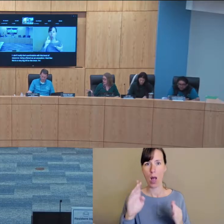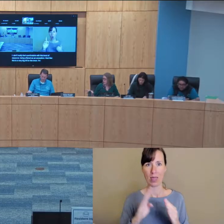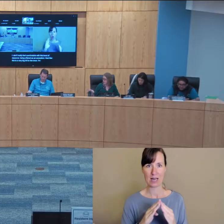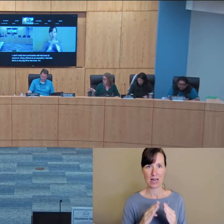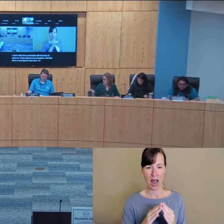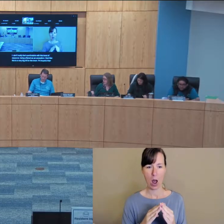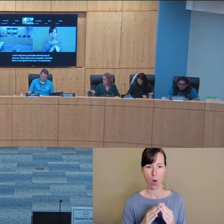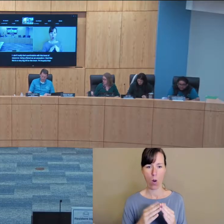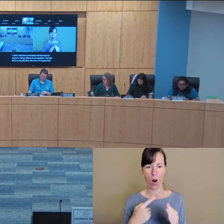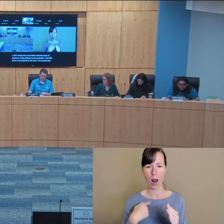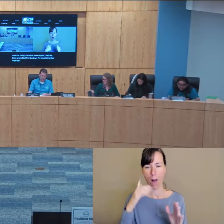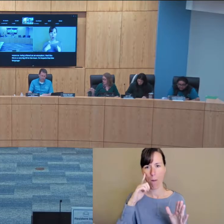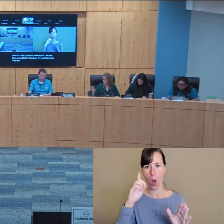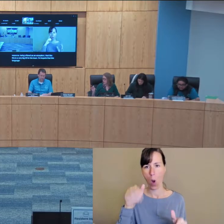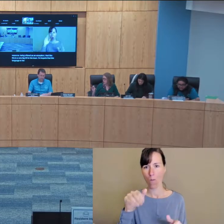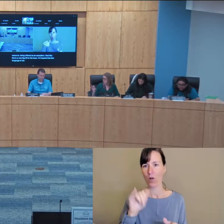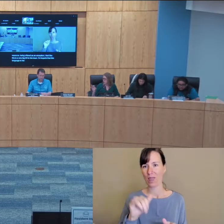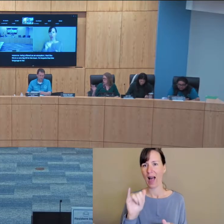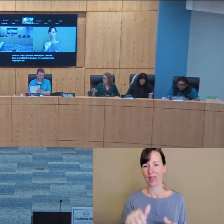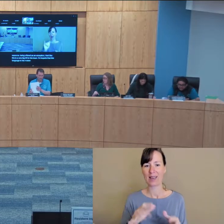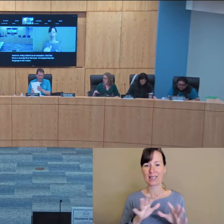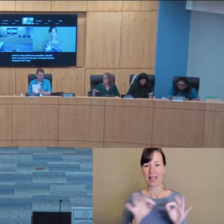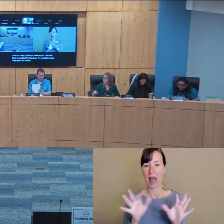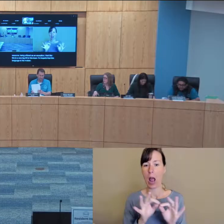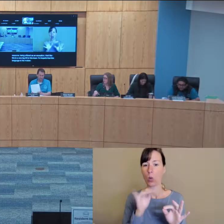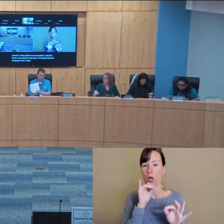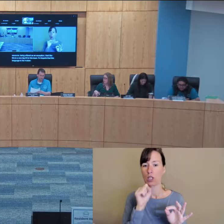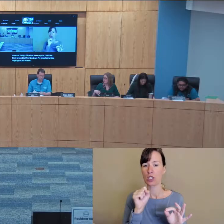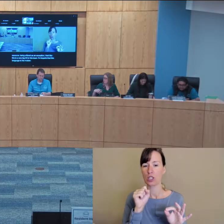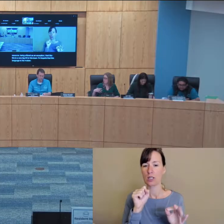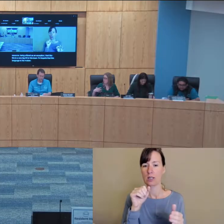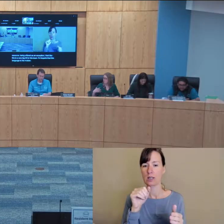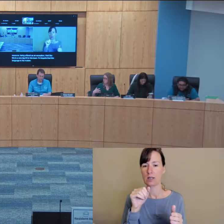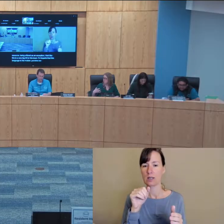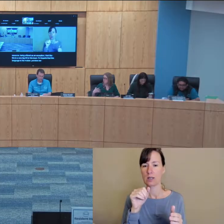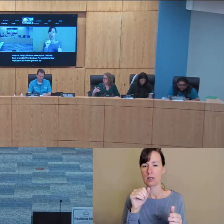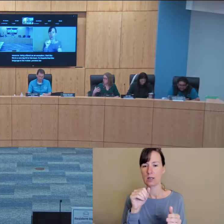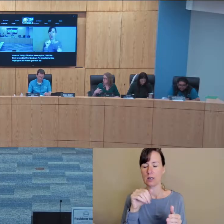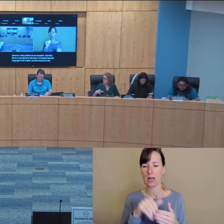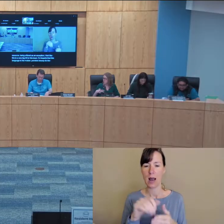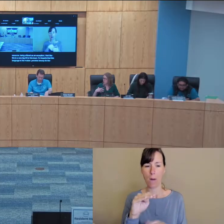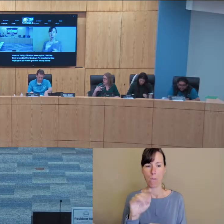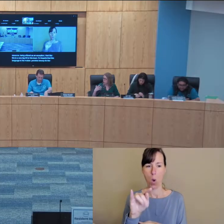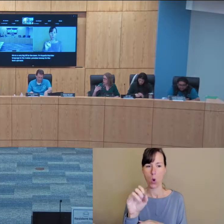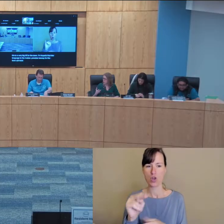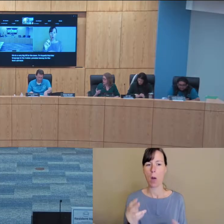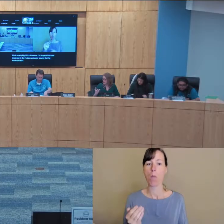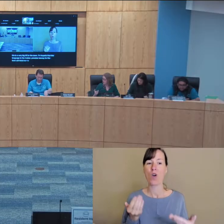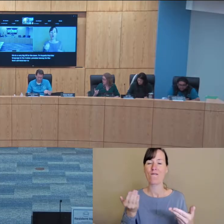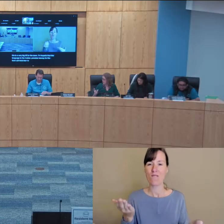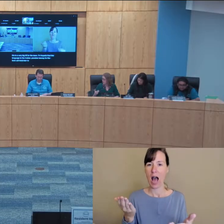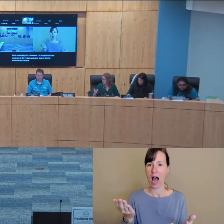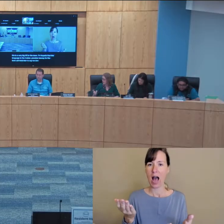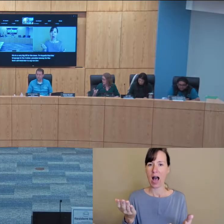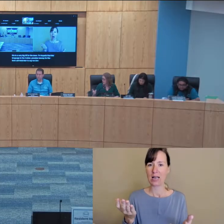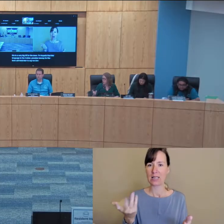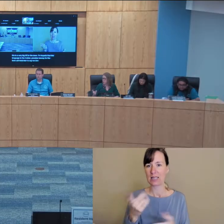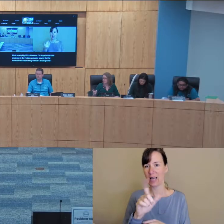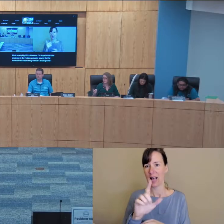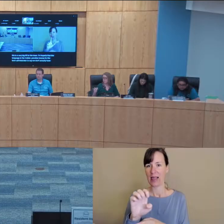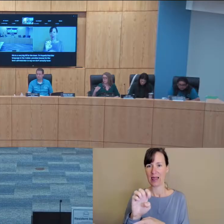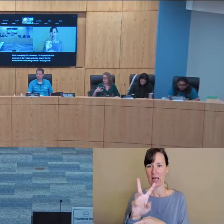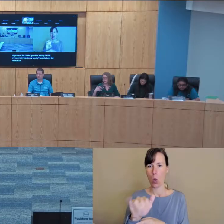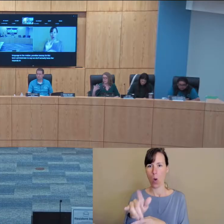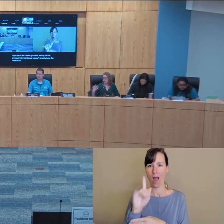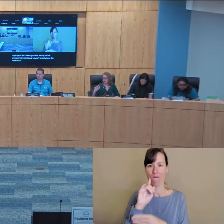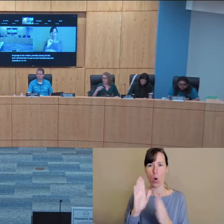this language in the motion provides leeway for the town administrator to say, we don't actually have the capacity to